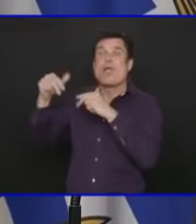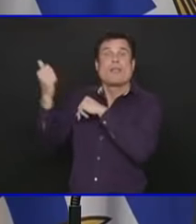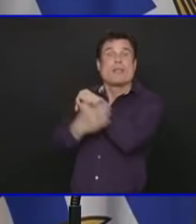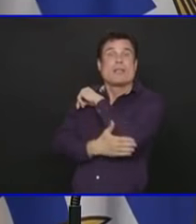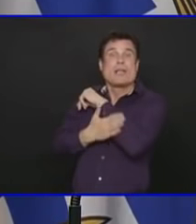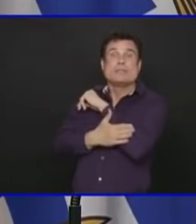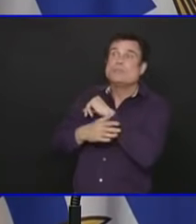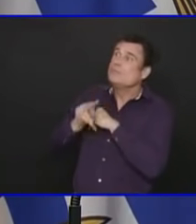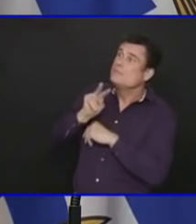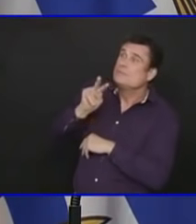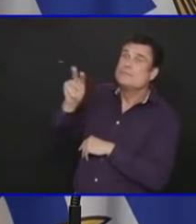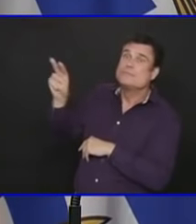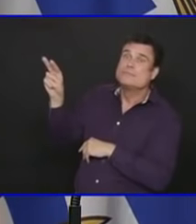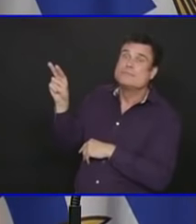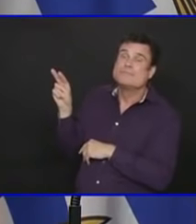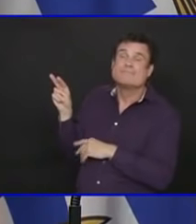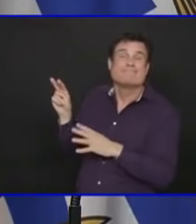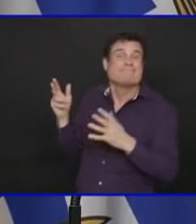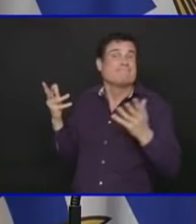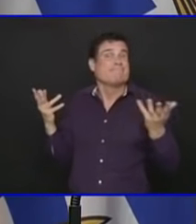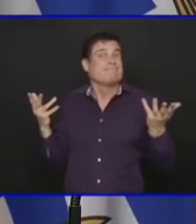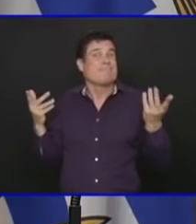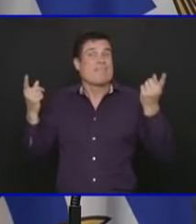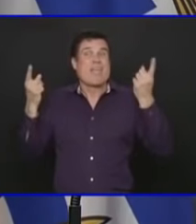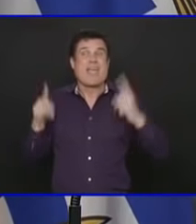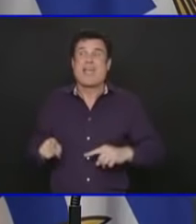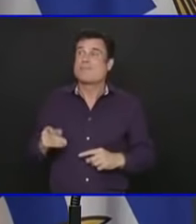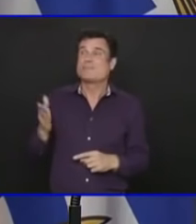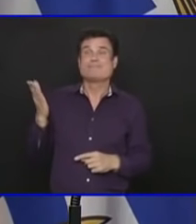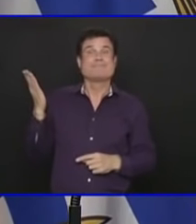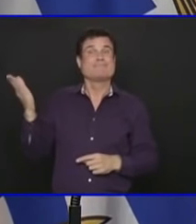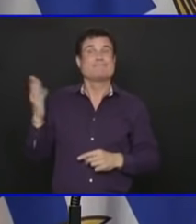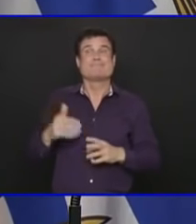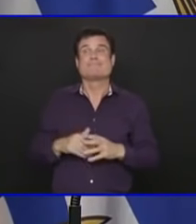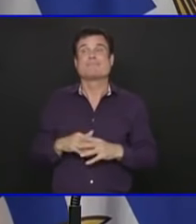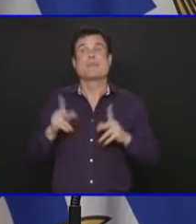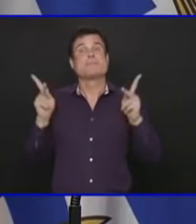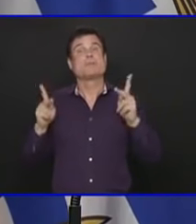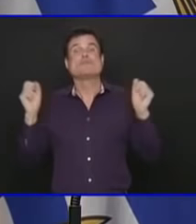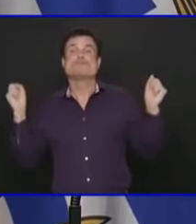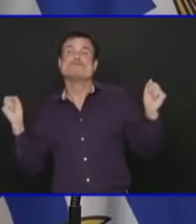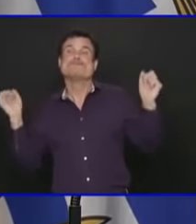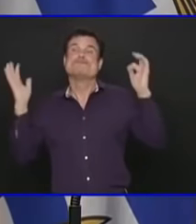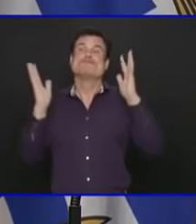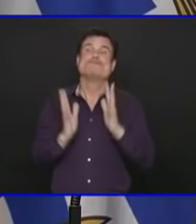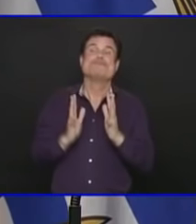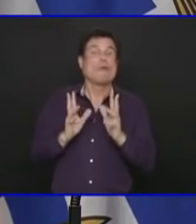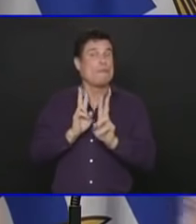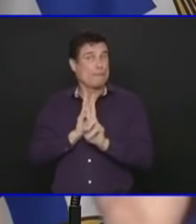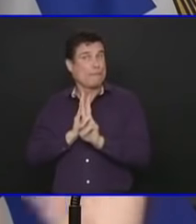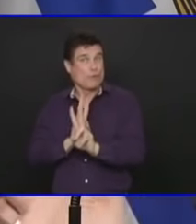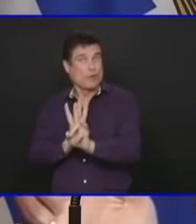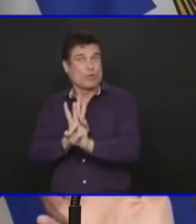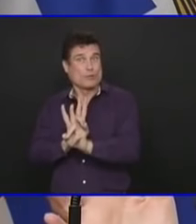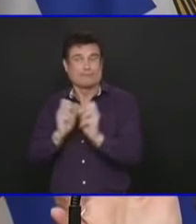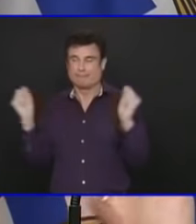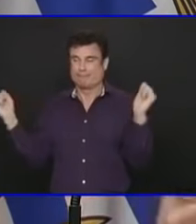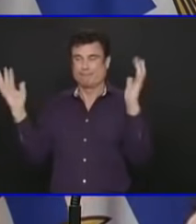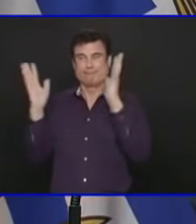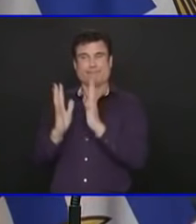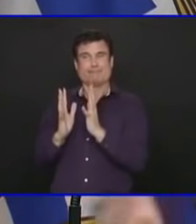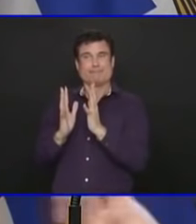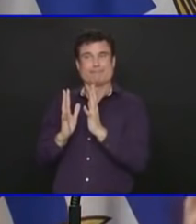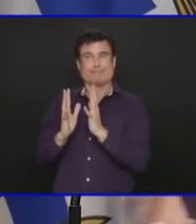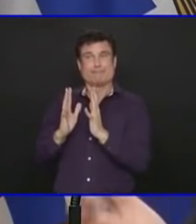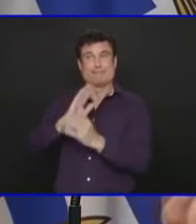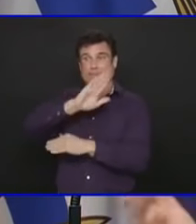people were infected, a large number of people were affected at a birthday party. So we have to be very careful through this summer,